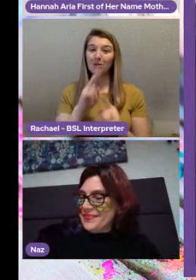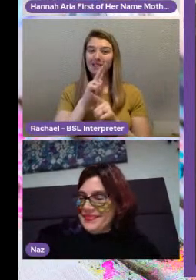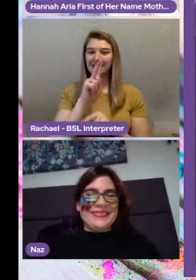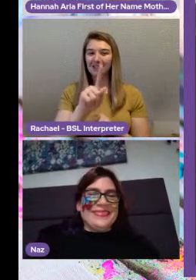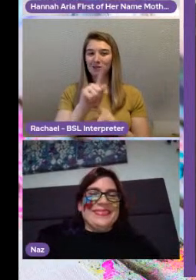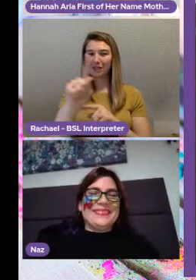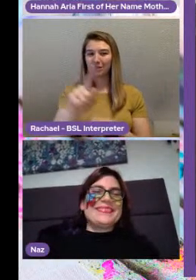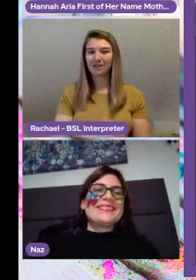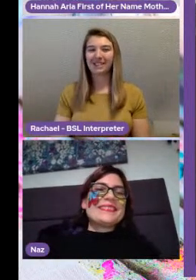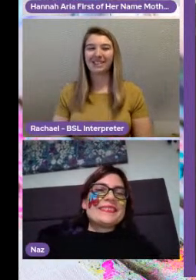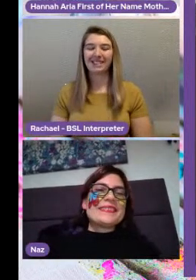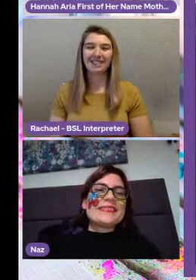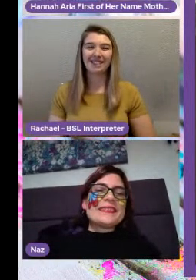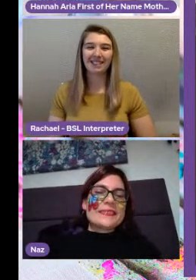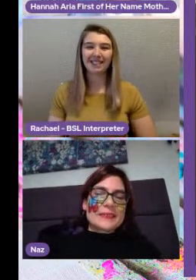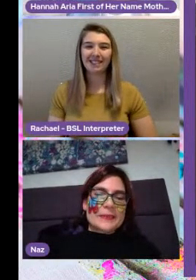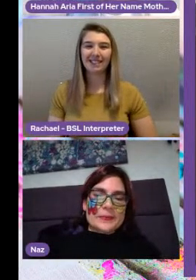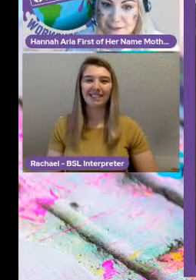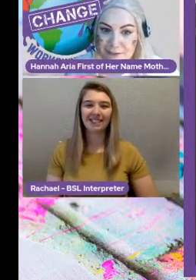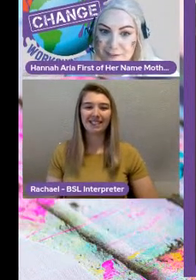week. Bye for now.